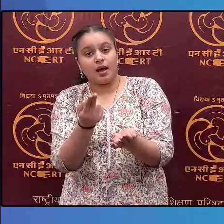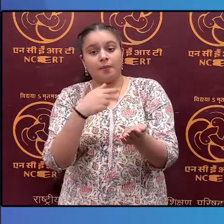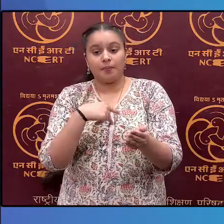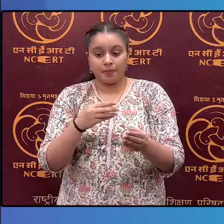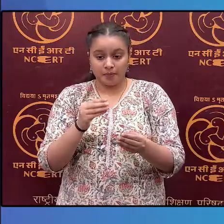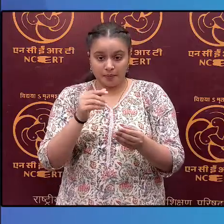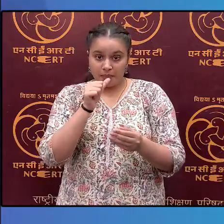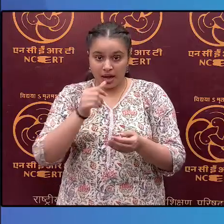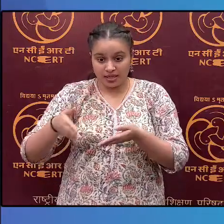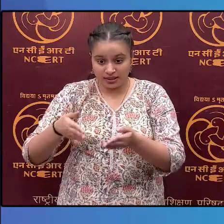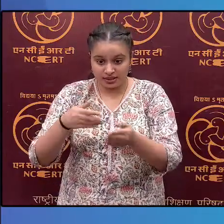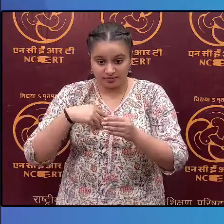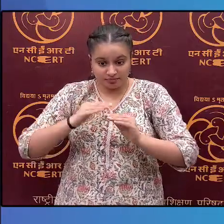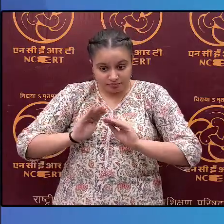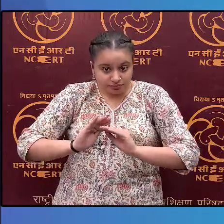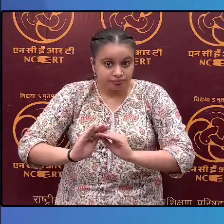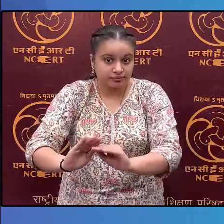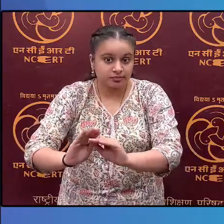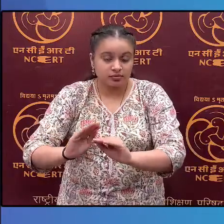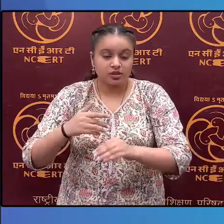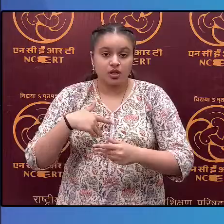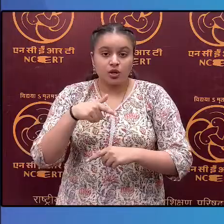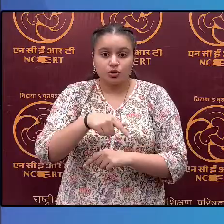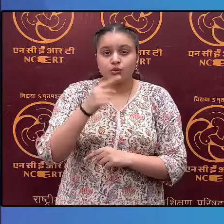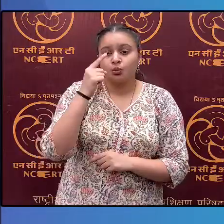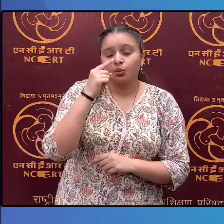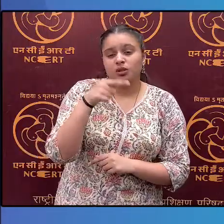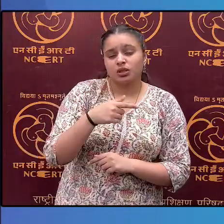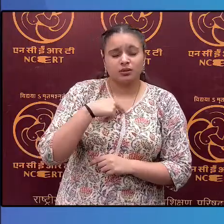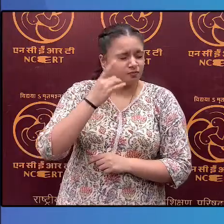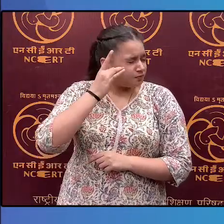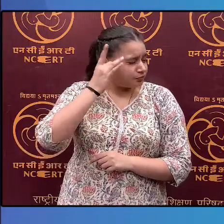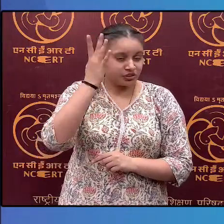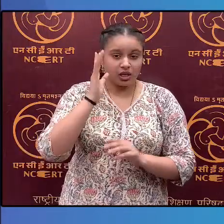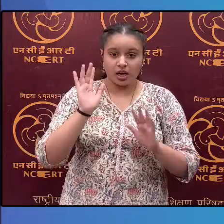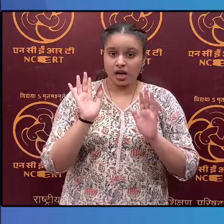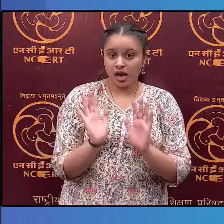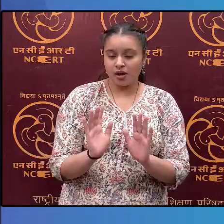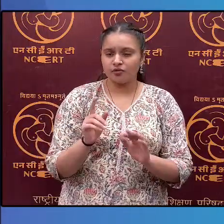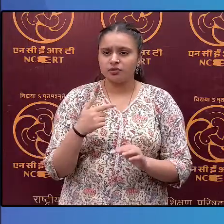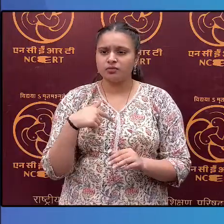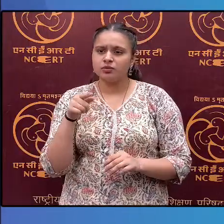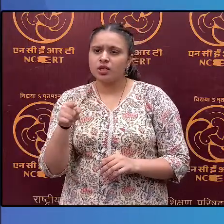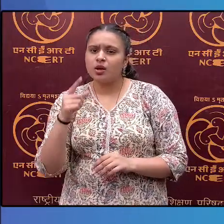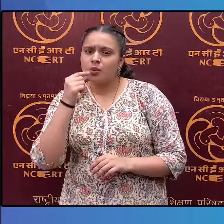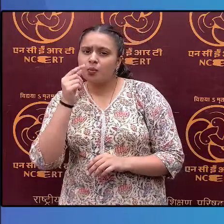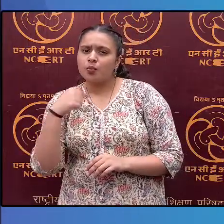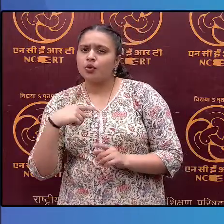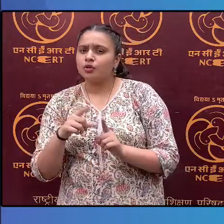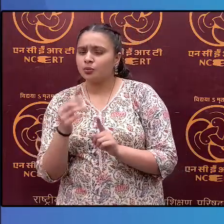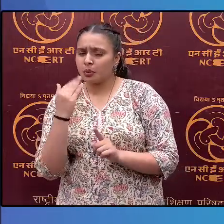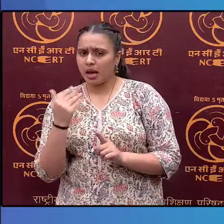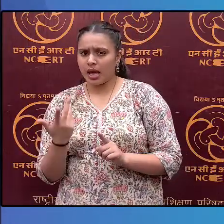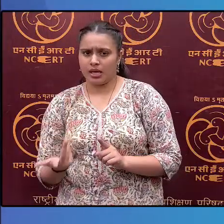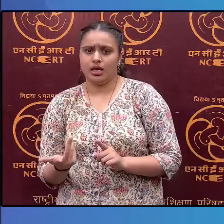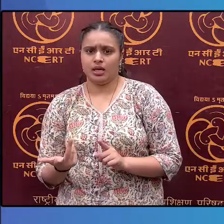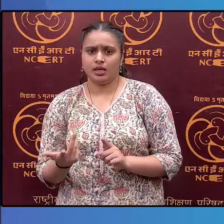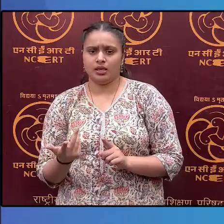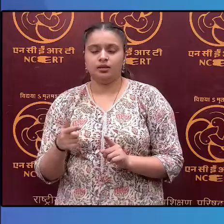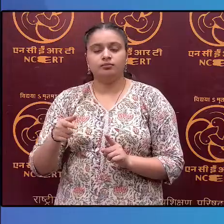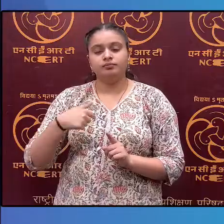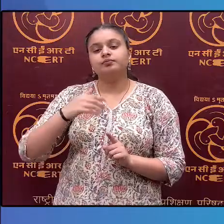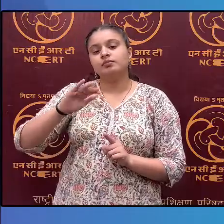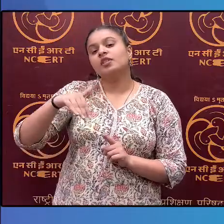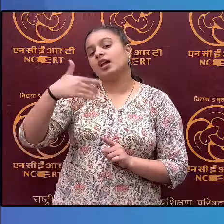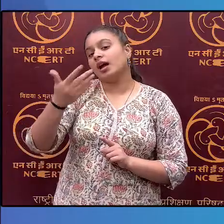the water, and that makes Meena very angry. So ma'am, but why he was doing that? We will get to know, ma'am. Okay. We will get to know